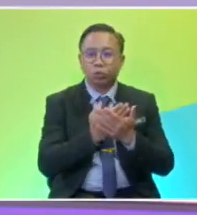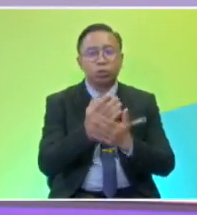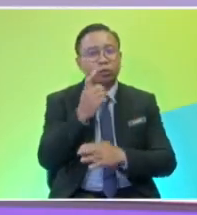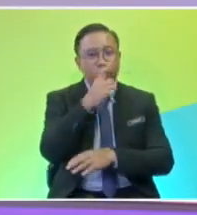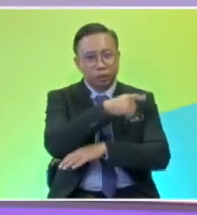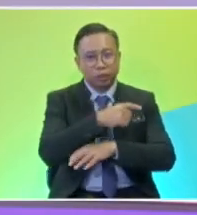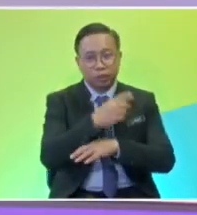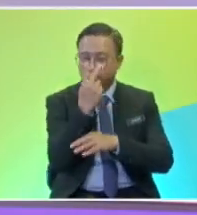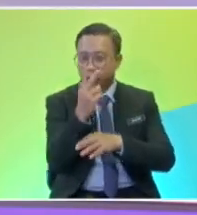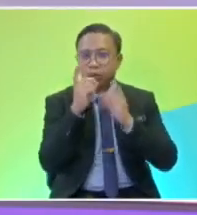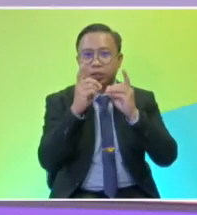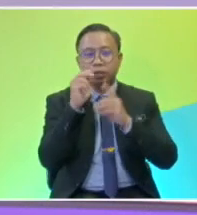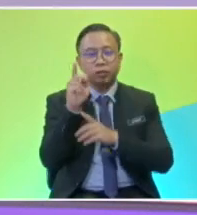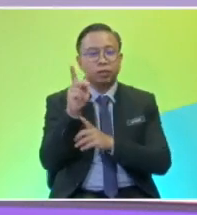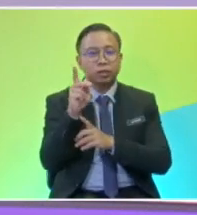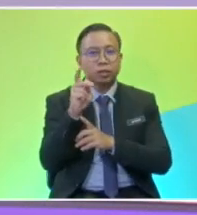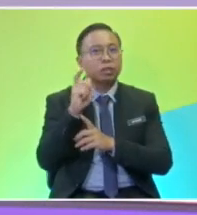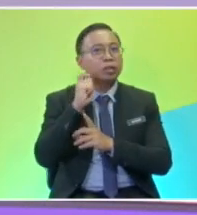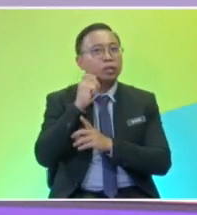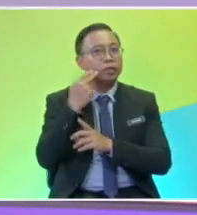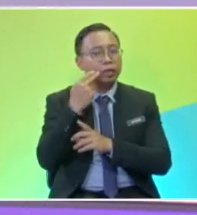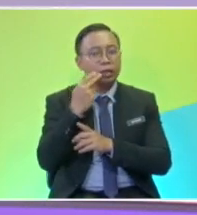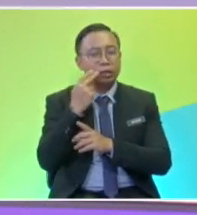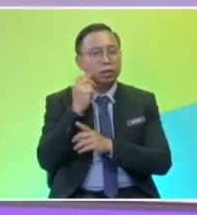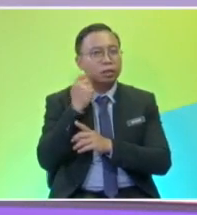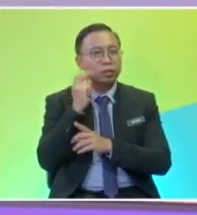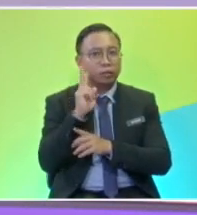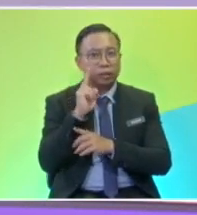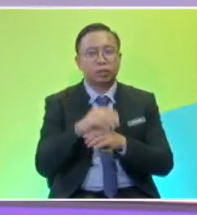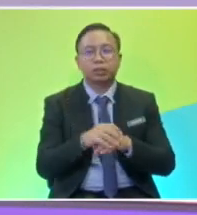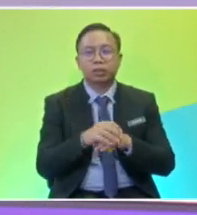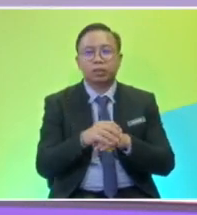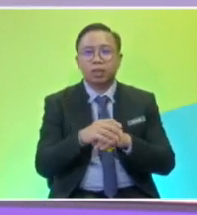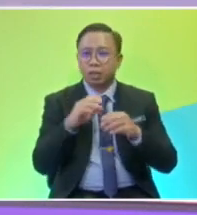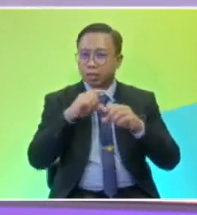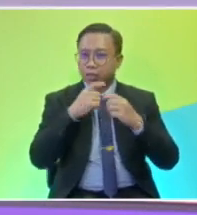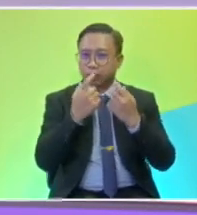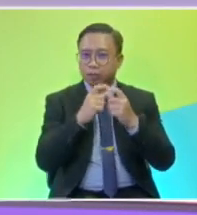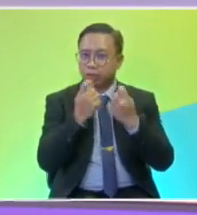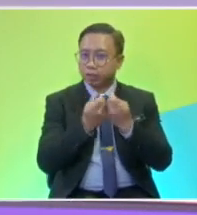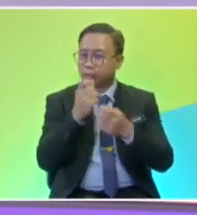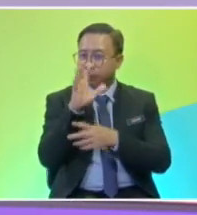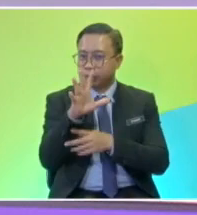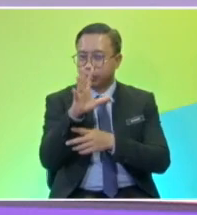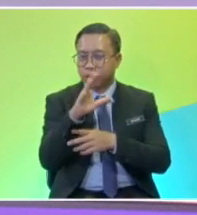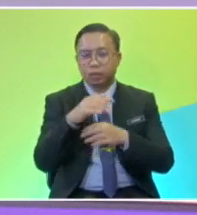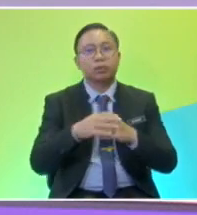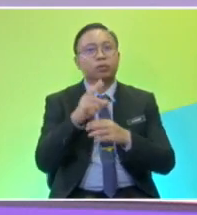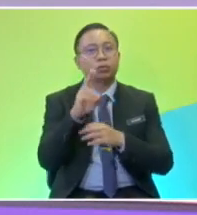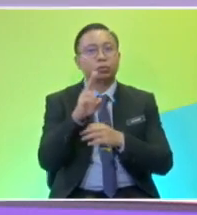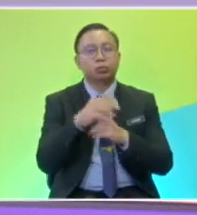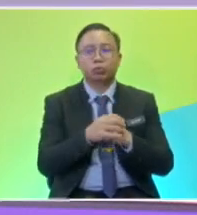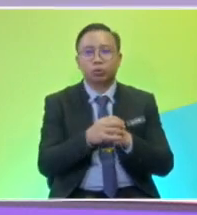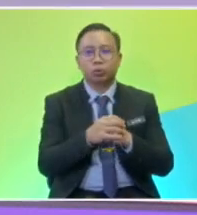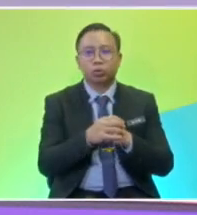Watching EduwebTV, I'm Tivya, and together today we are into Standard 5 Level 2 Science. And as you have watched